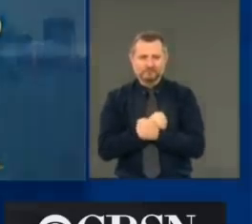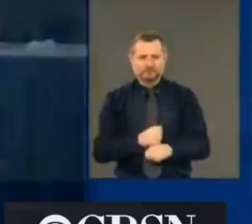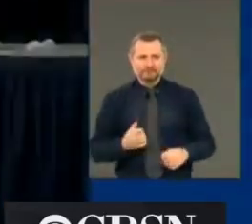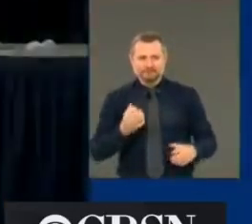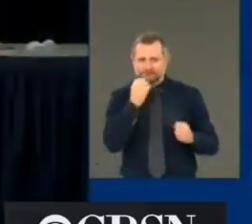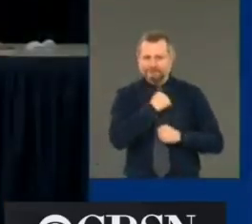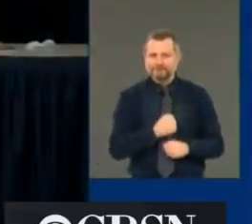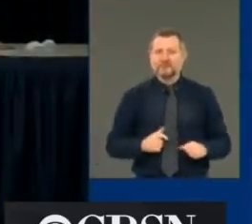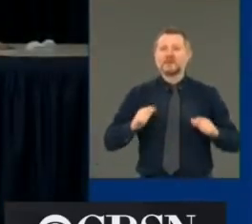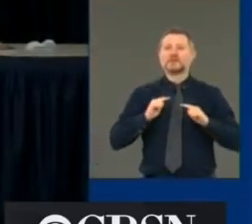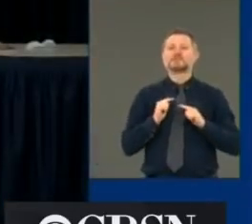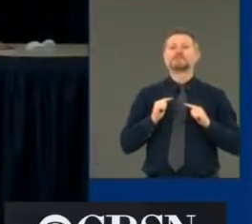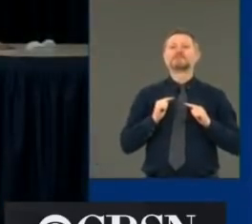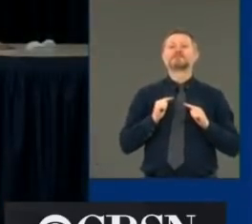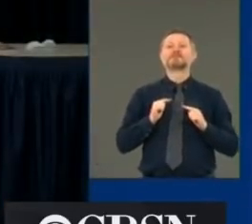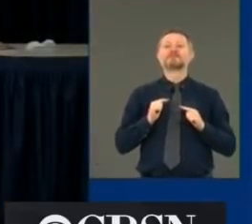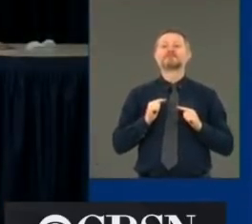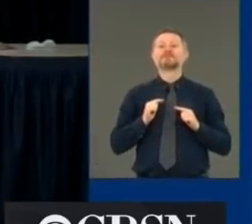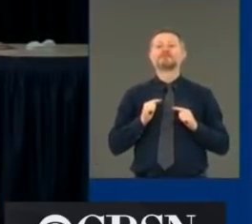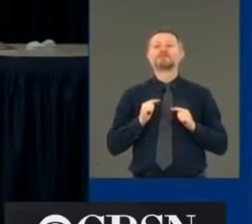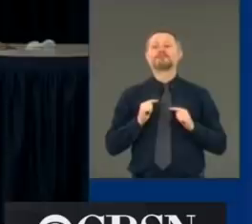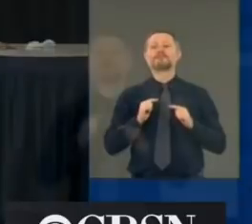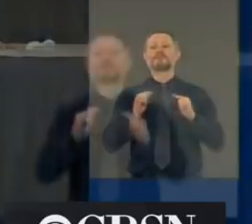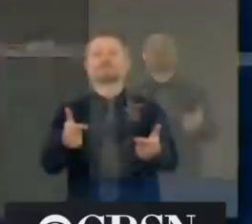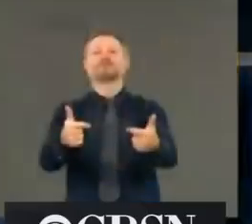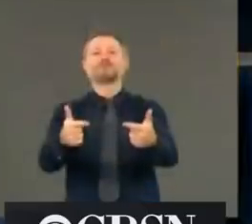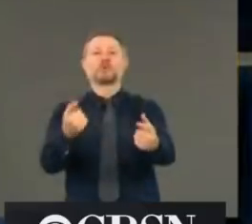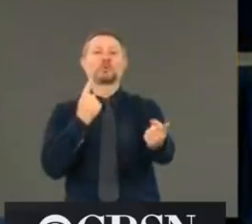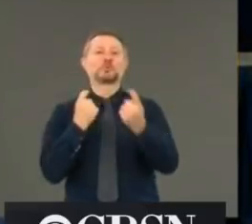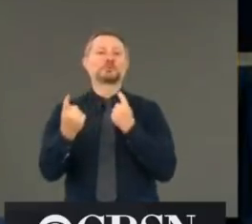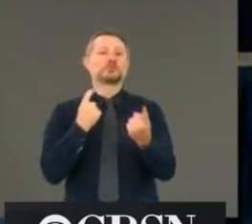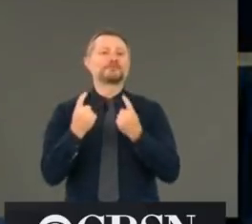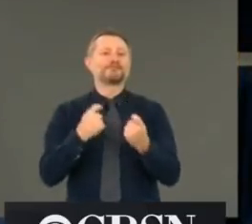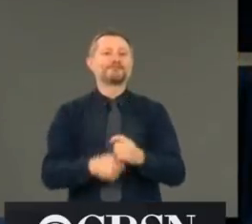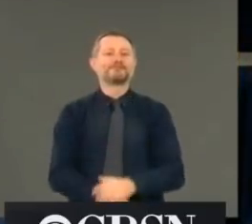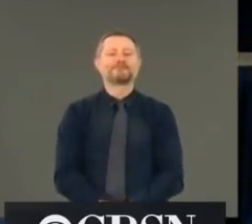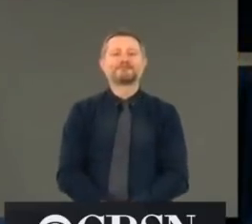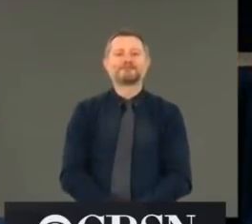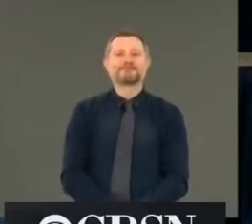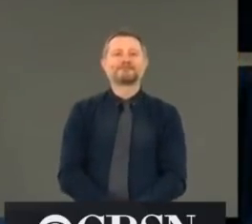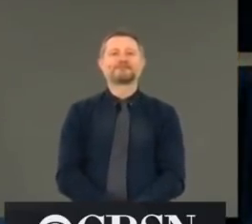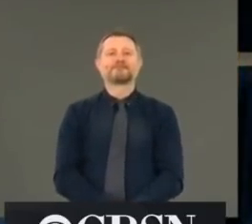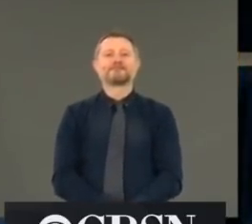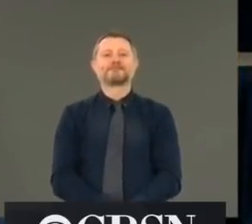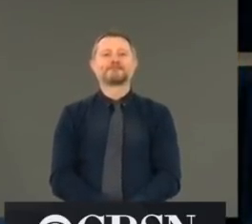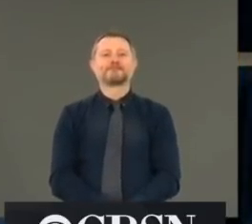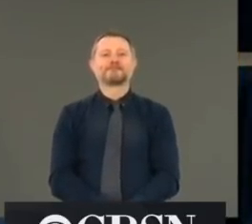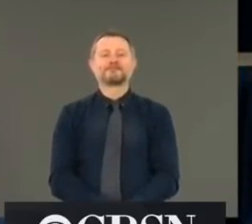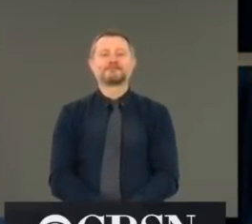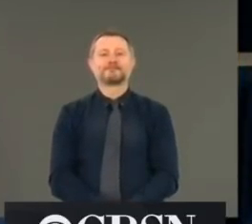regard to the first thing, the police, reforming,